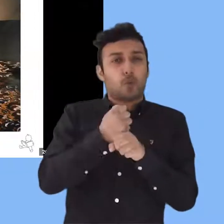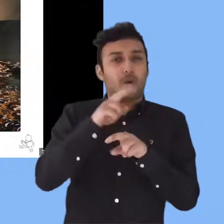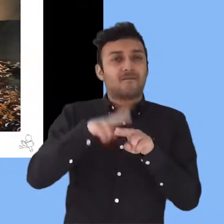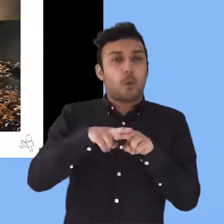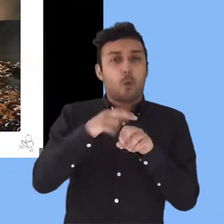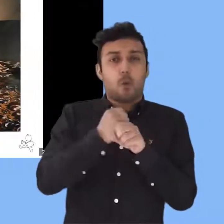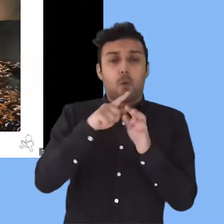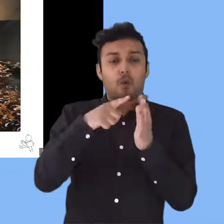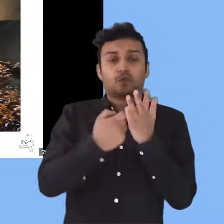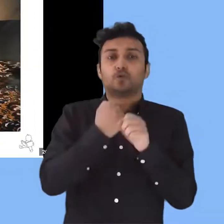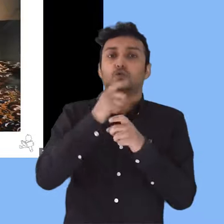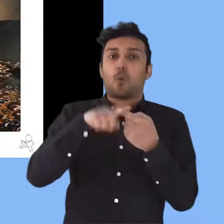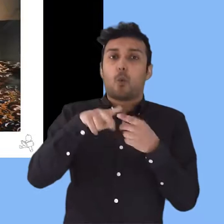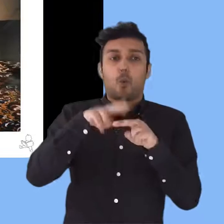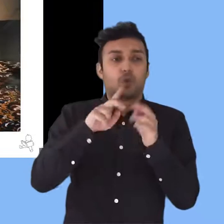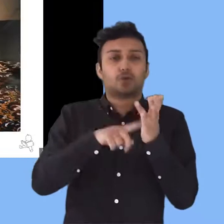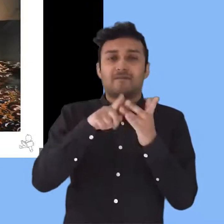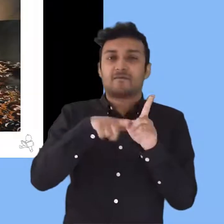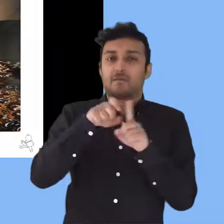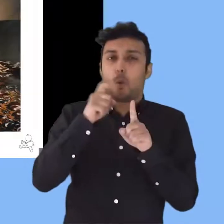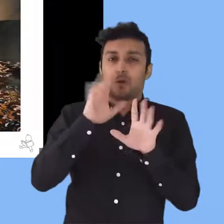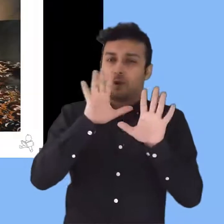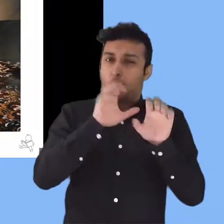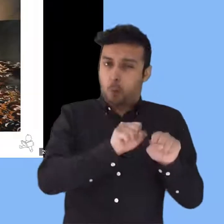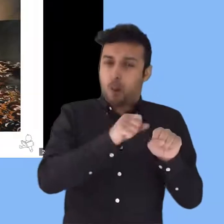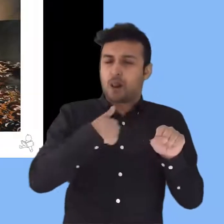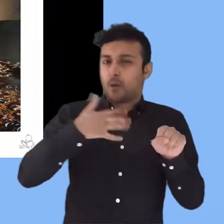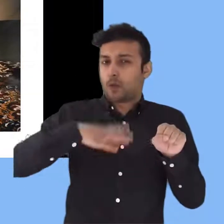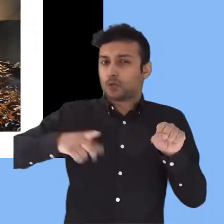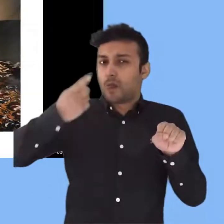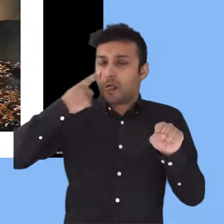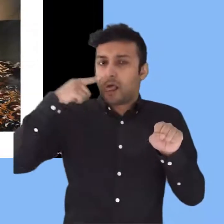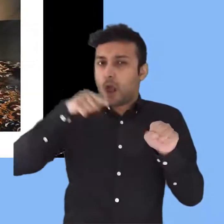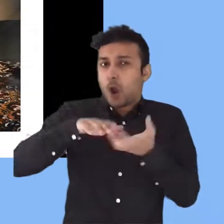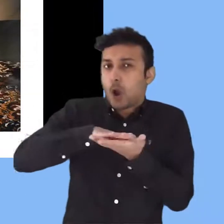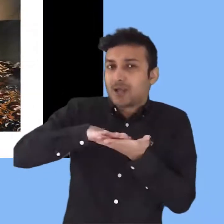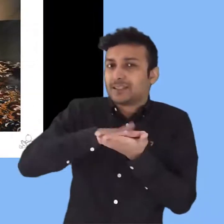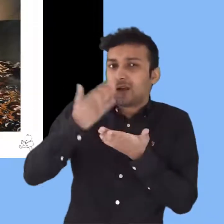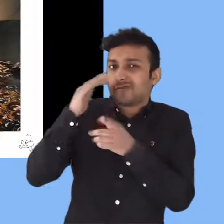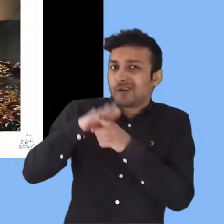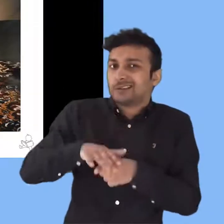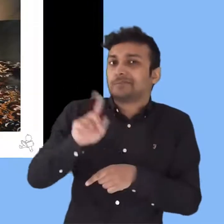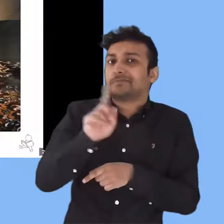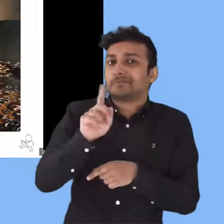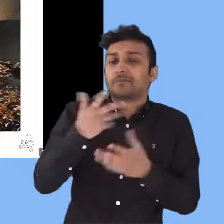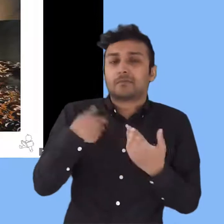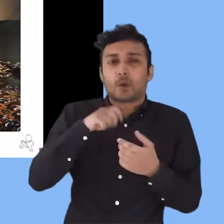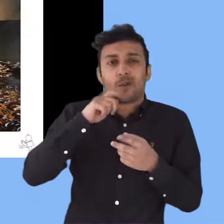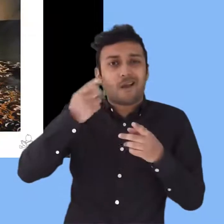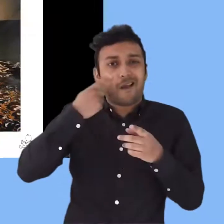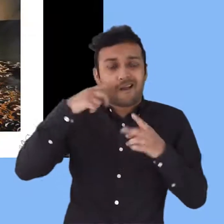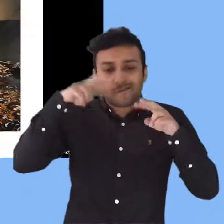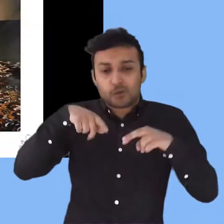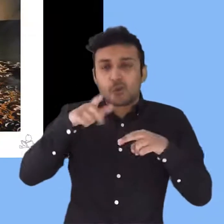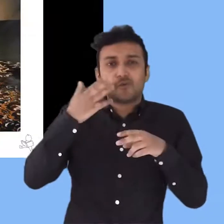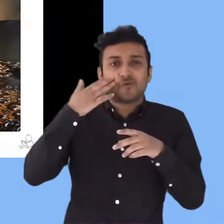contextualize the current context around race and racism. Then we'll look at what is race and what is racism, how do we understand those terms? And there's a